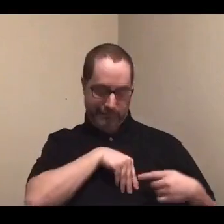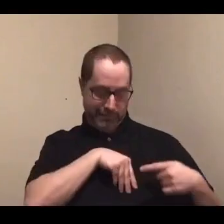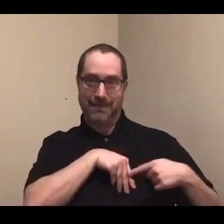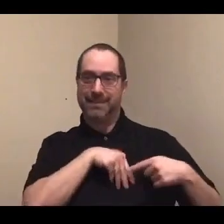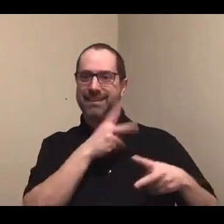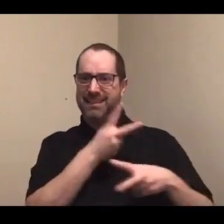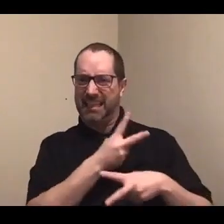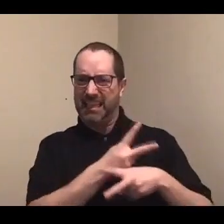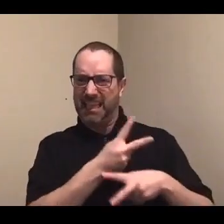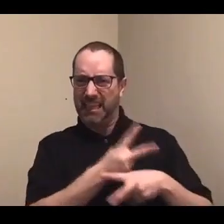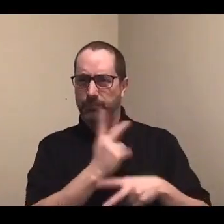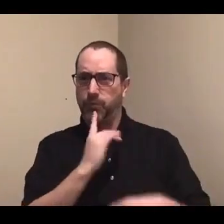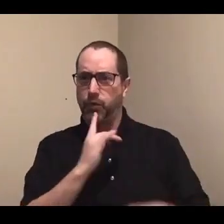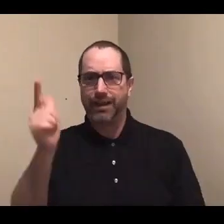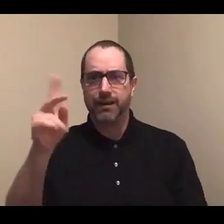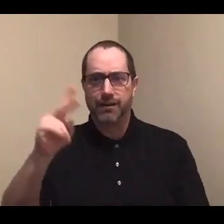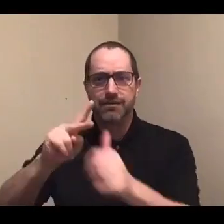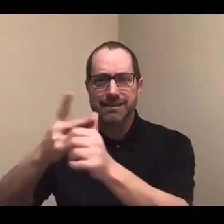appointment.